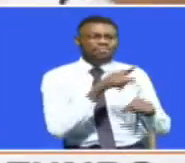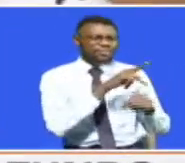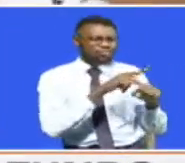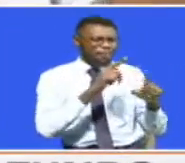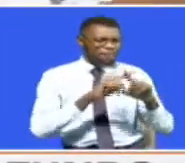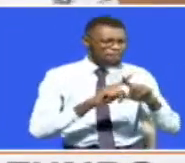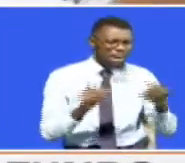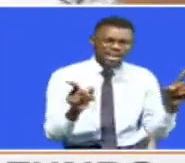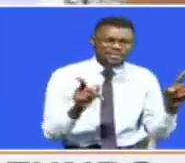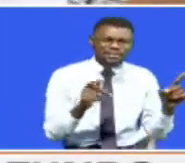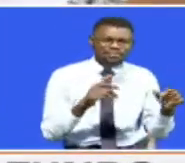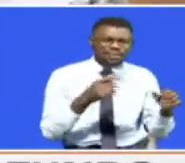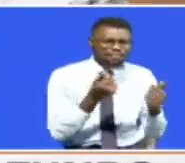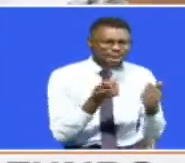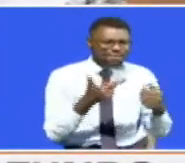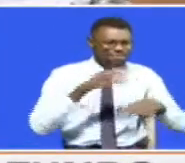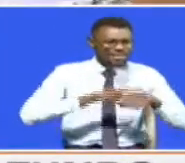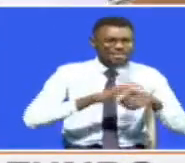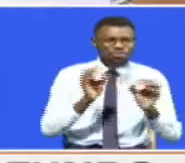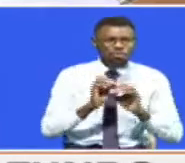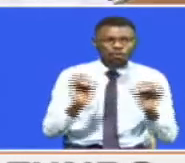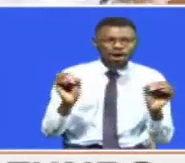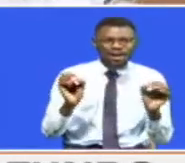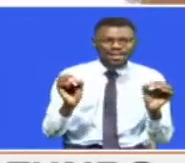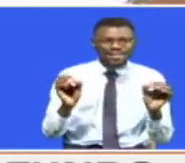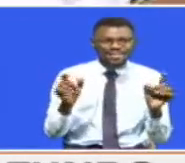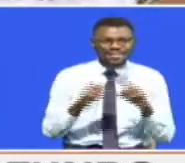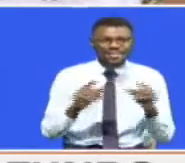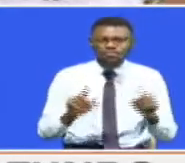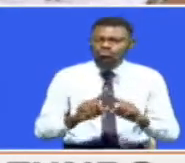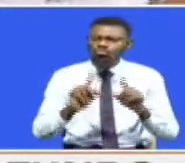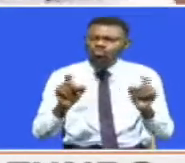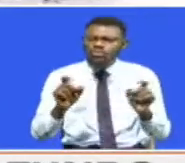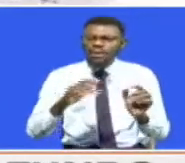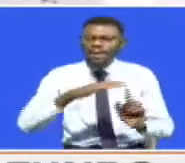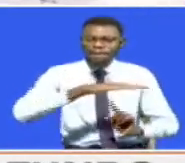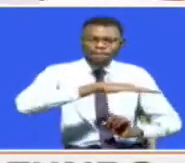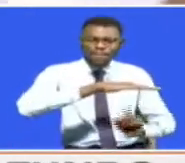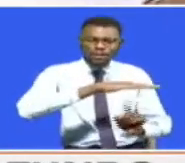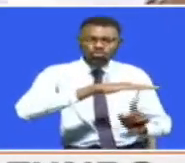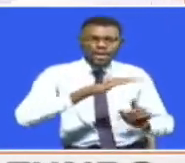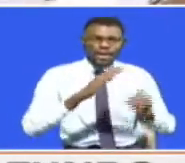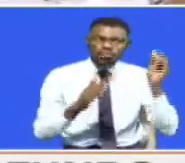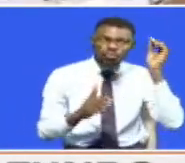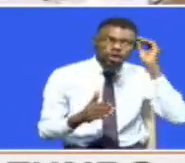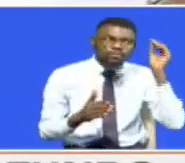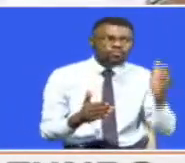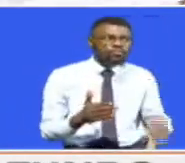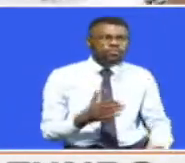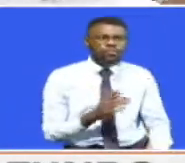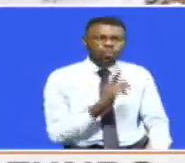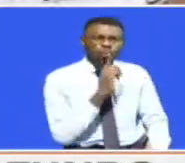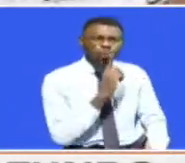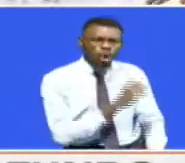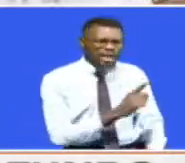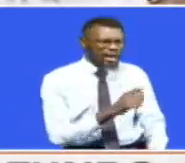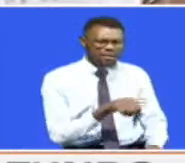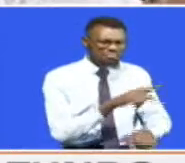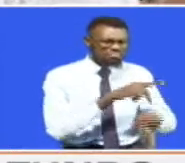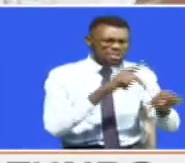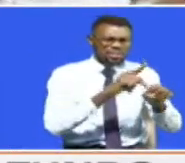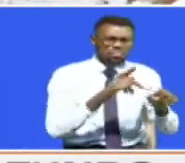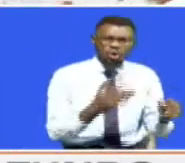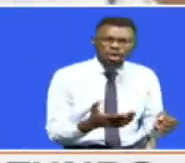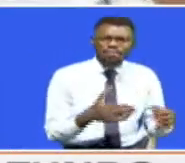not receive. The union is particularly questioning why the Minister of Education is demanding that principals acknowledge receipt